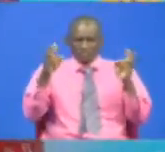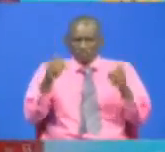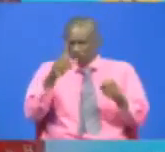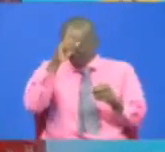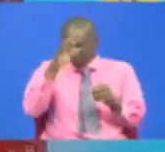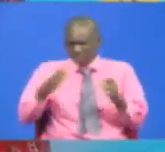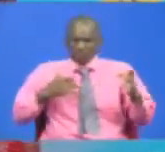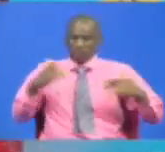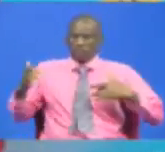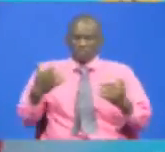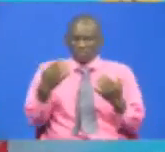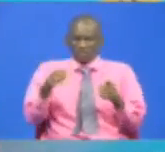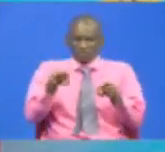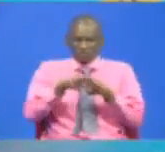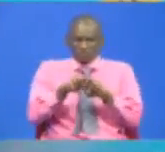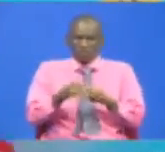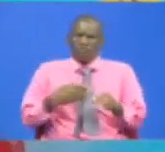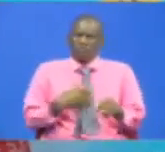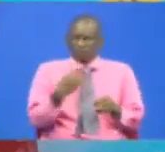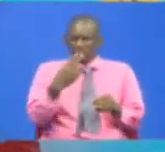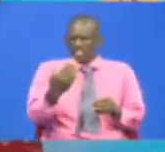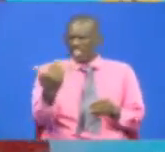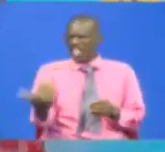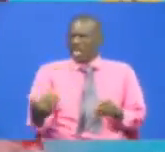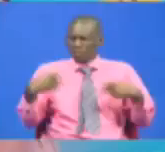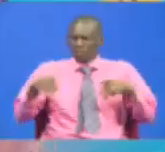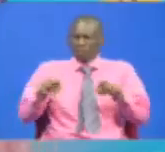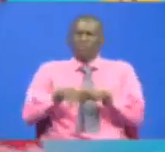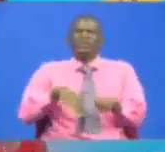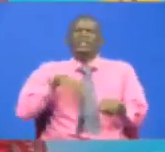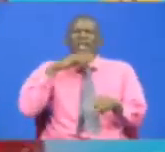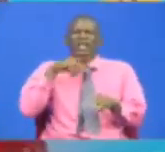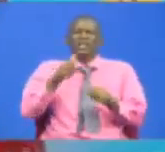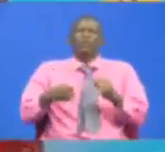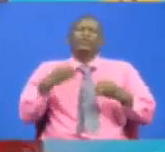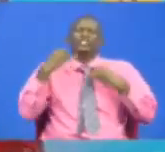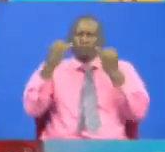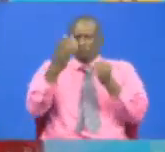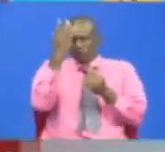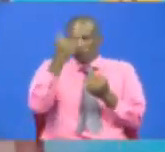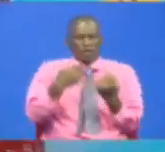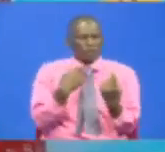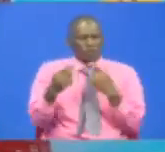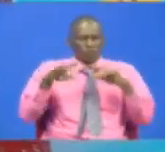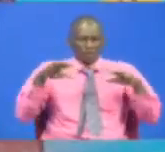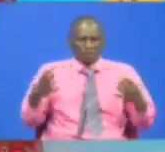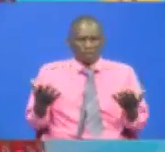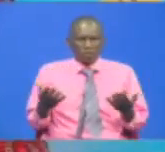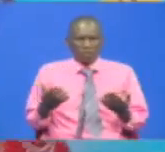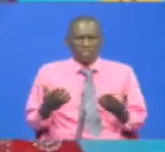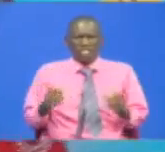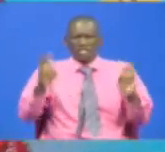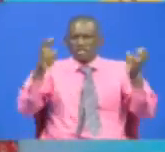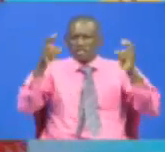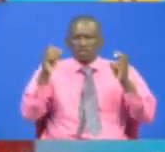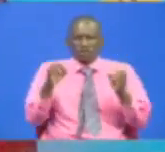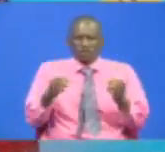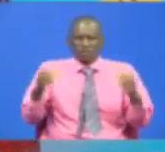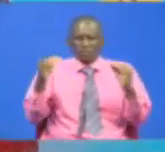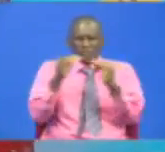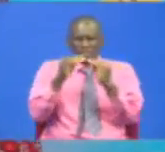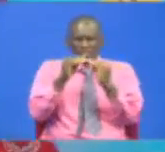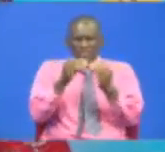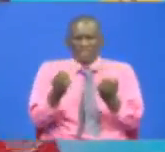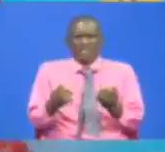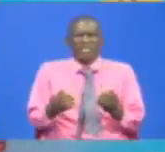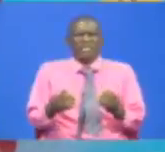concern. And you have seen there are younger people, which informs why we have been talking about the whole issue of gathering, the